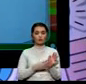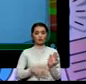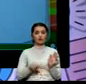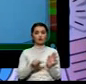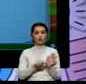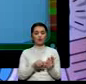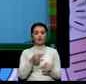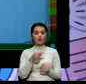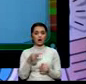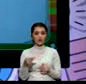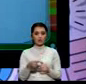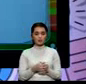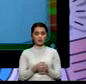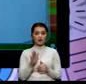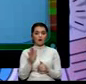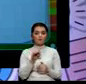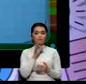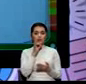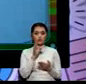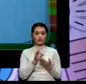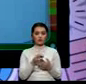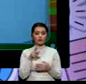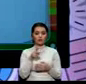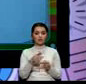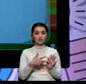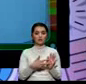1696 ni ayiramiz va javob